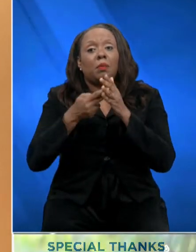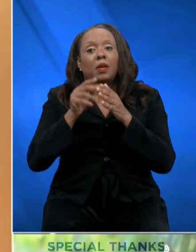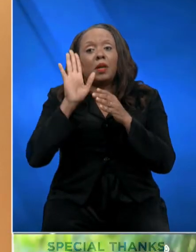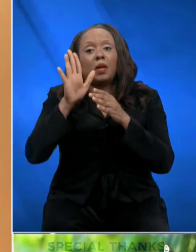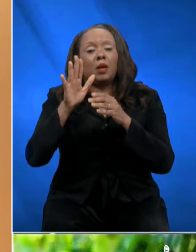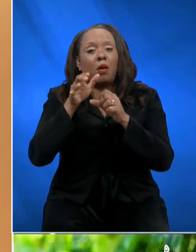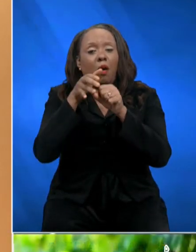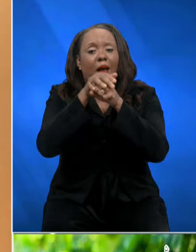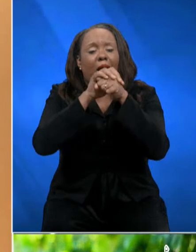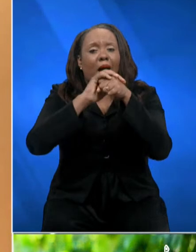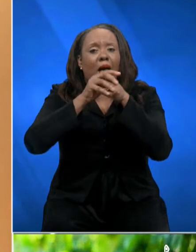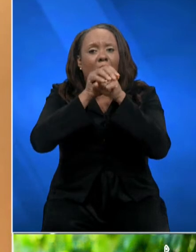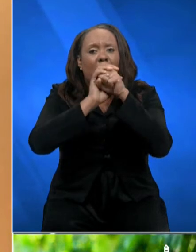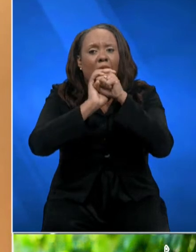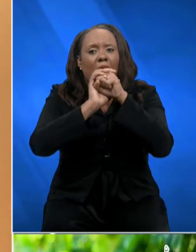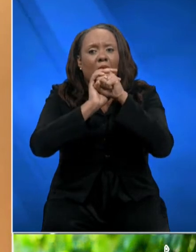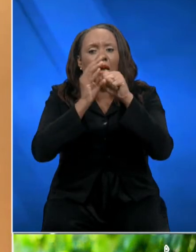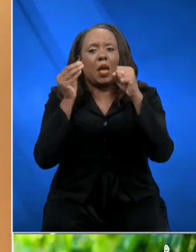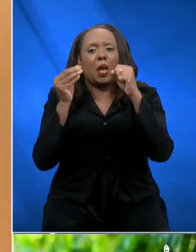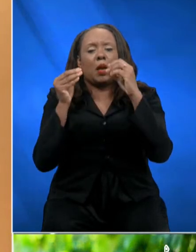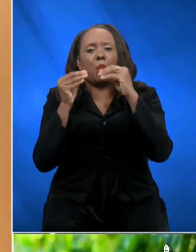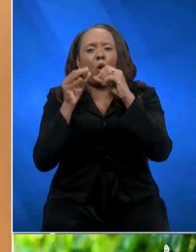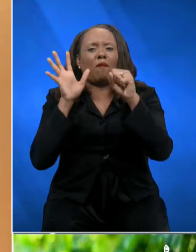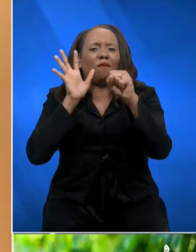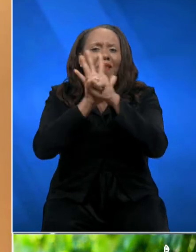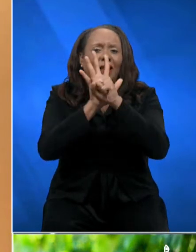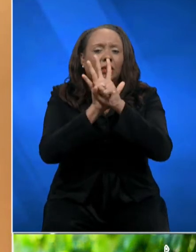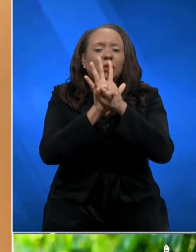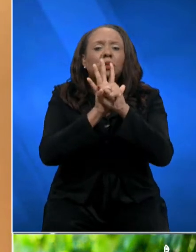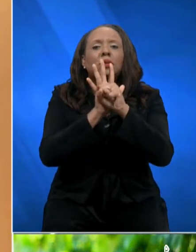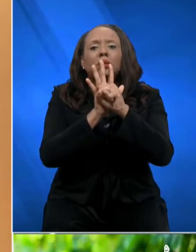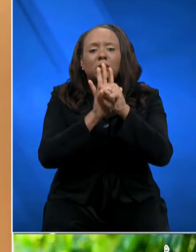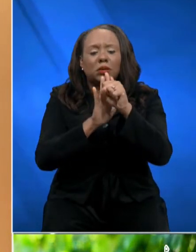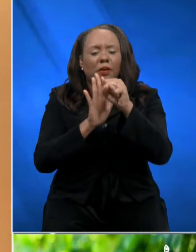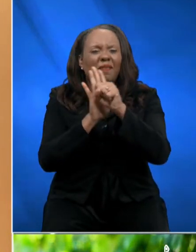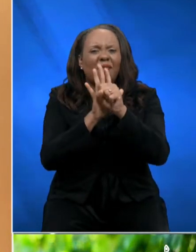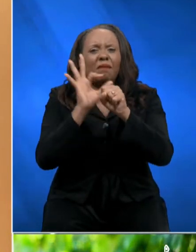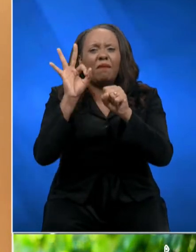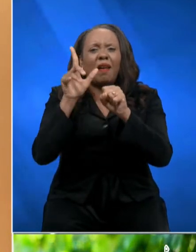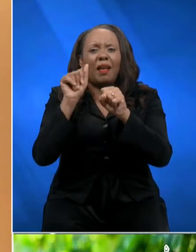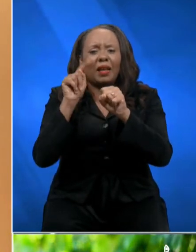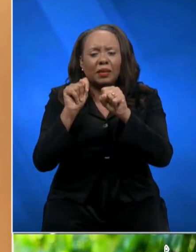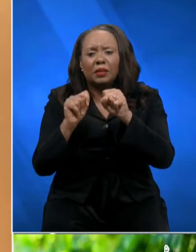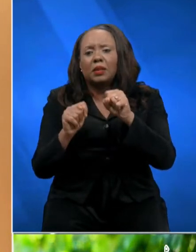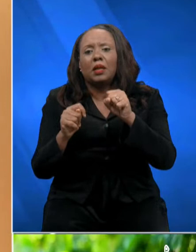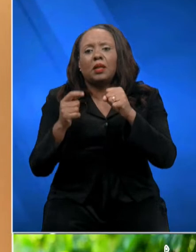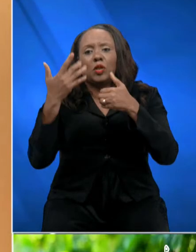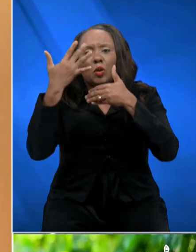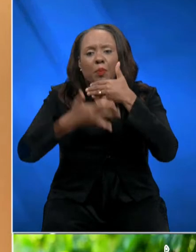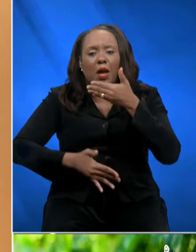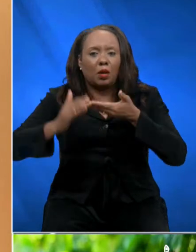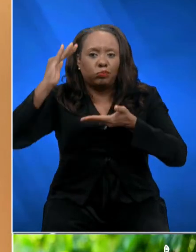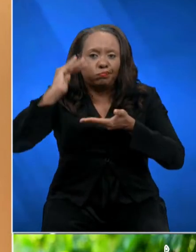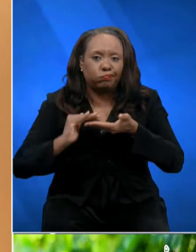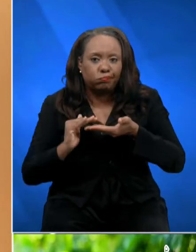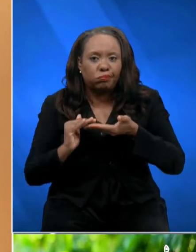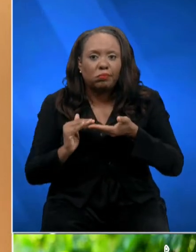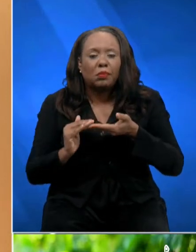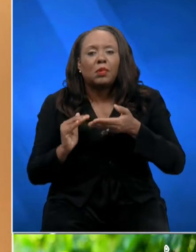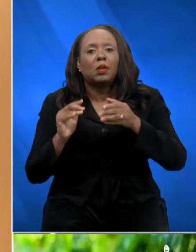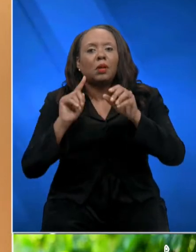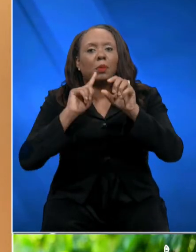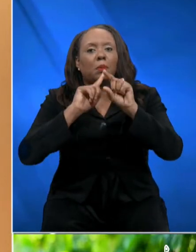in position, and getting rid of the blood that's also inside of the eye, the blood supply to the back of the